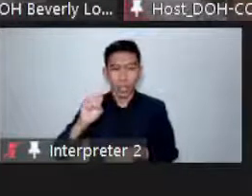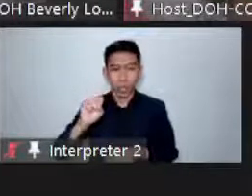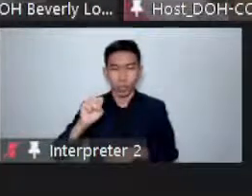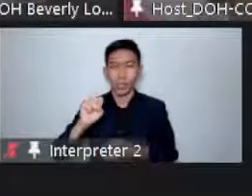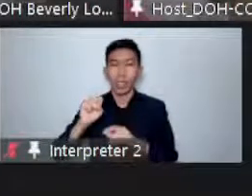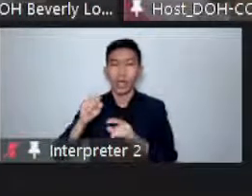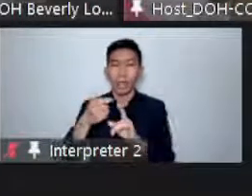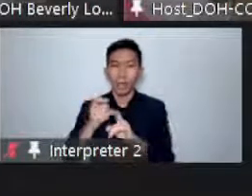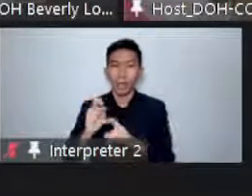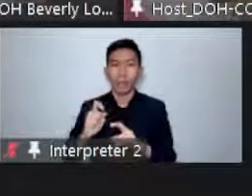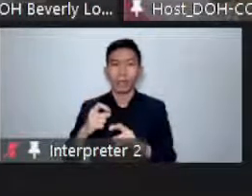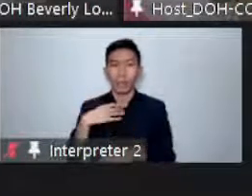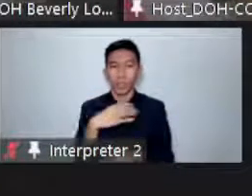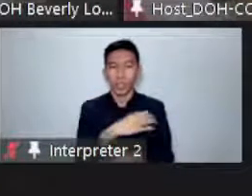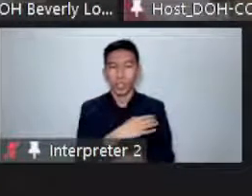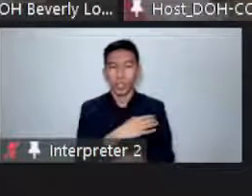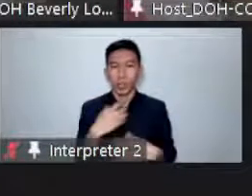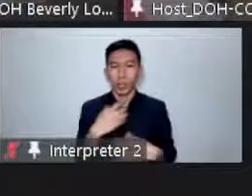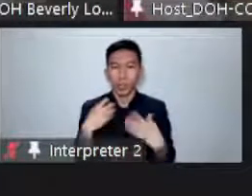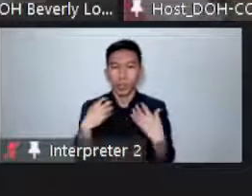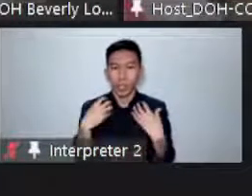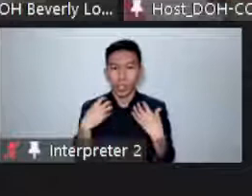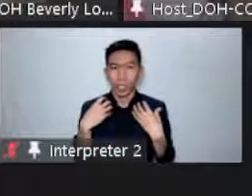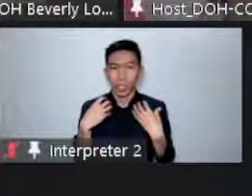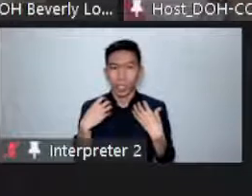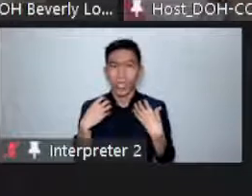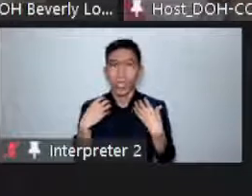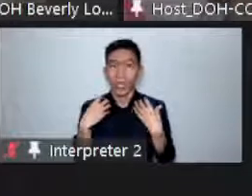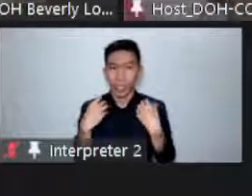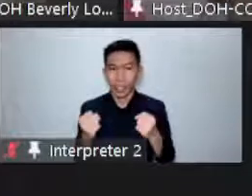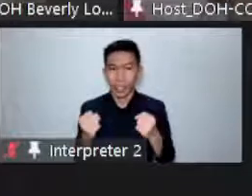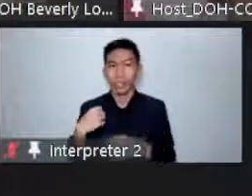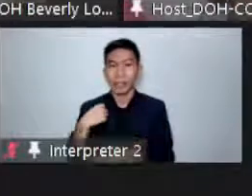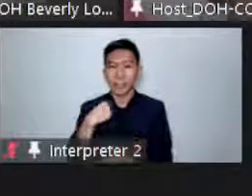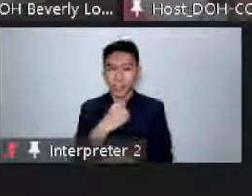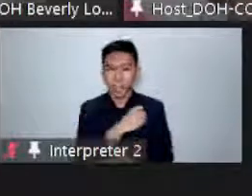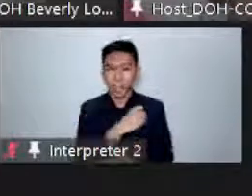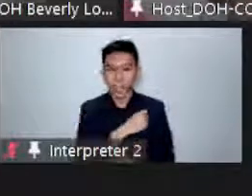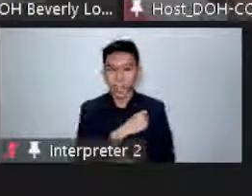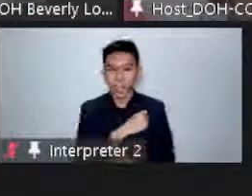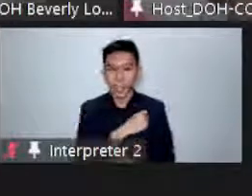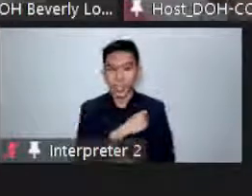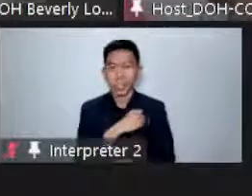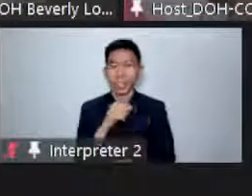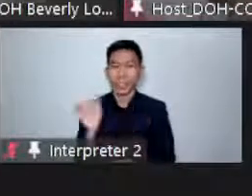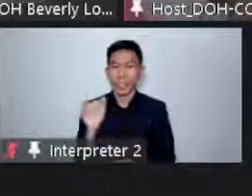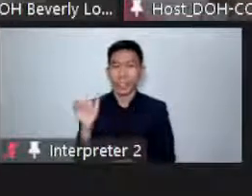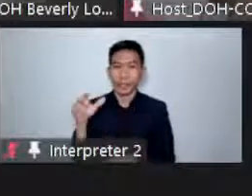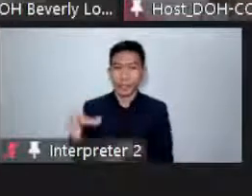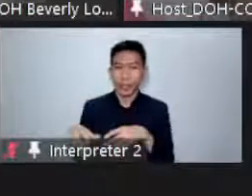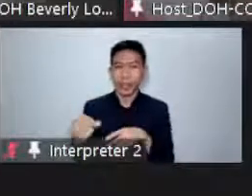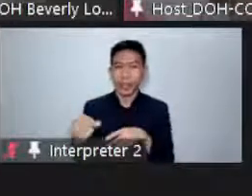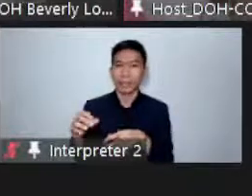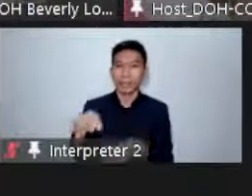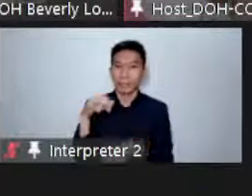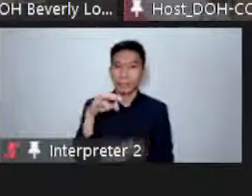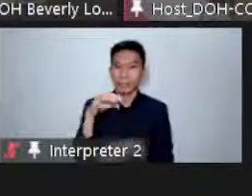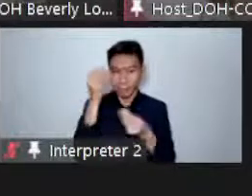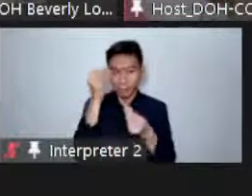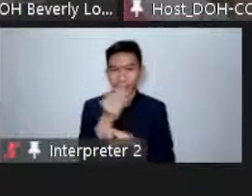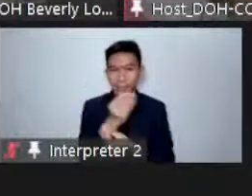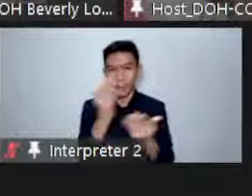Health, specifically, Committee on Health of the Senate, also gave us the news that they